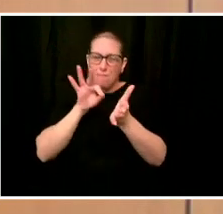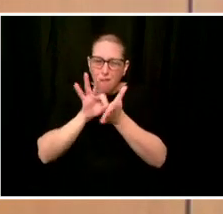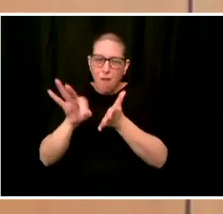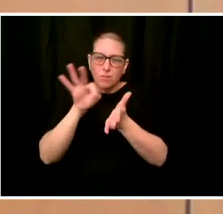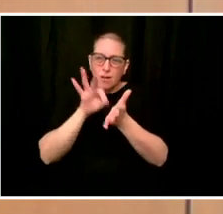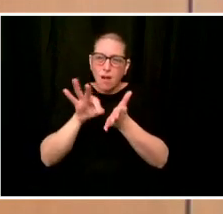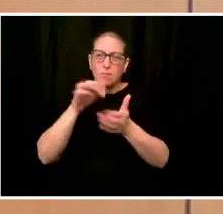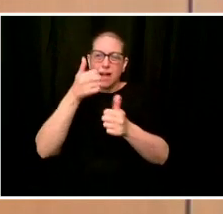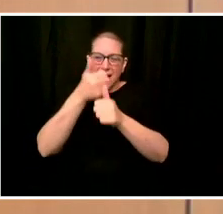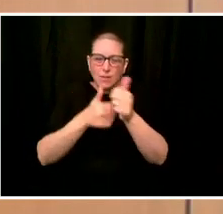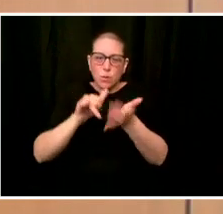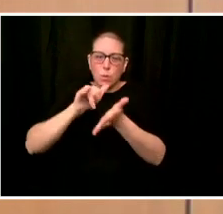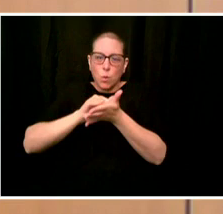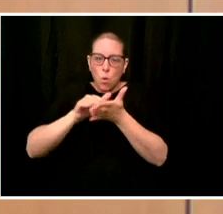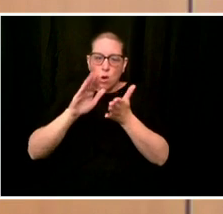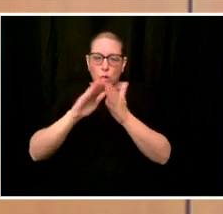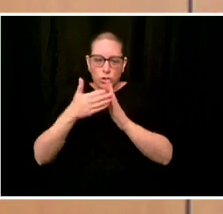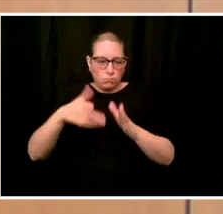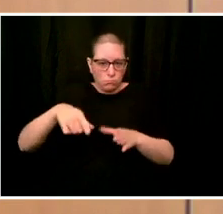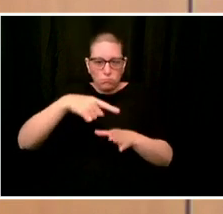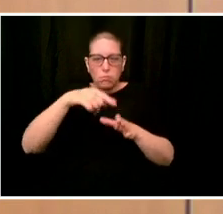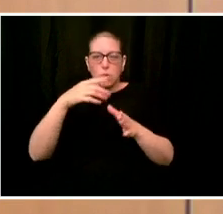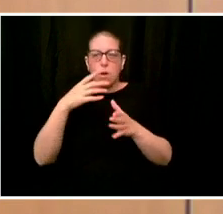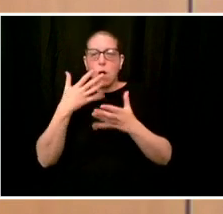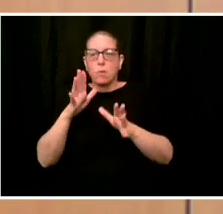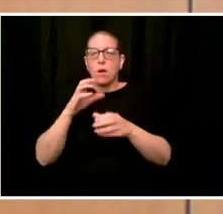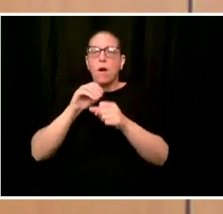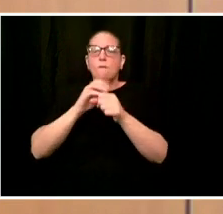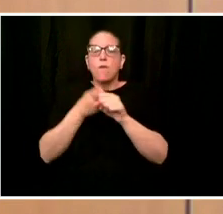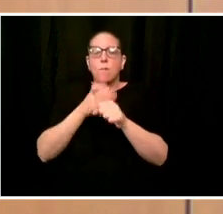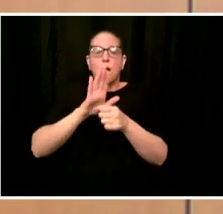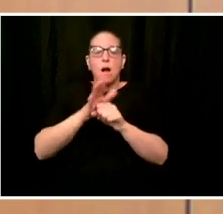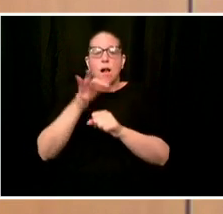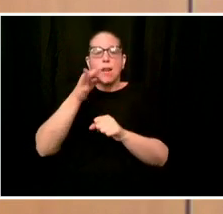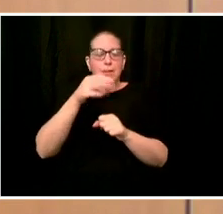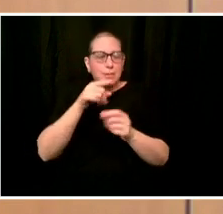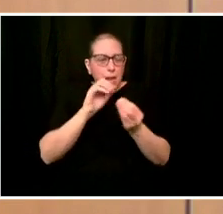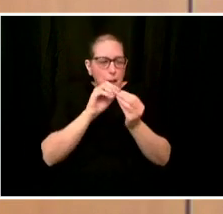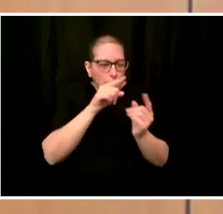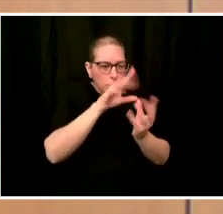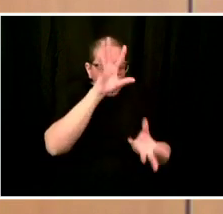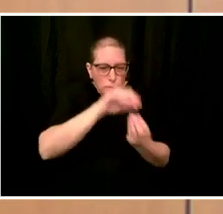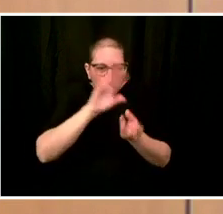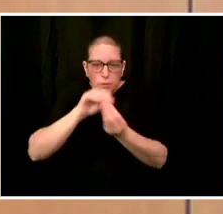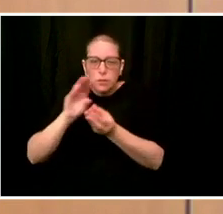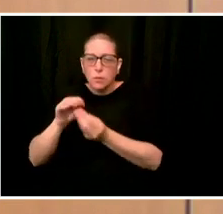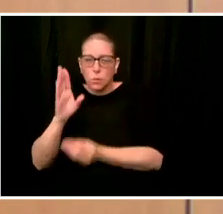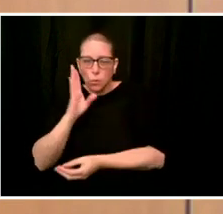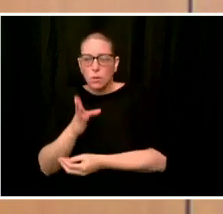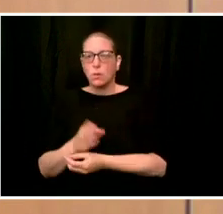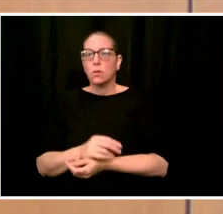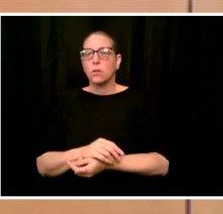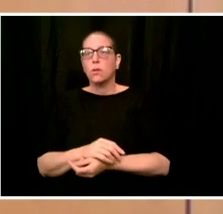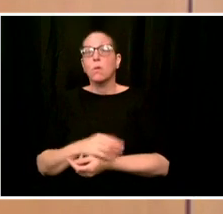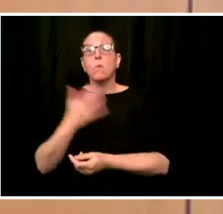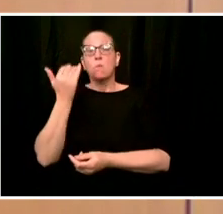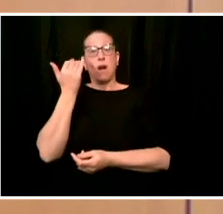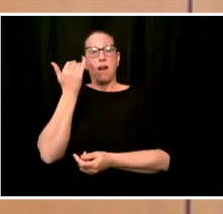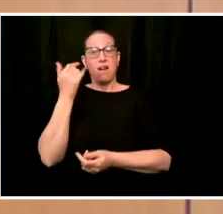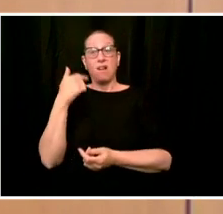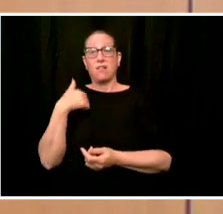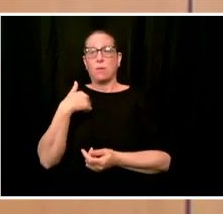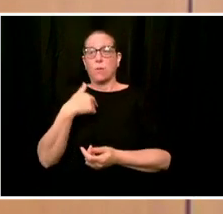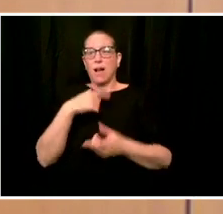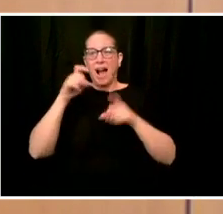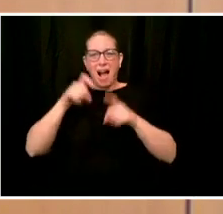virus during this public health emergency. And the reason for that is because every